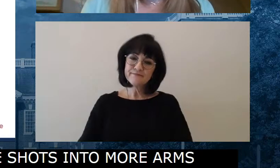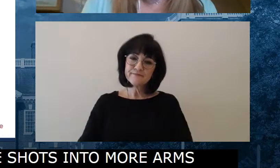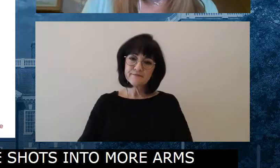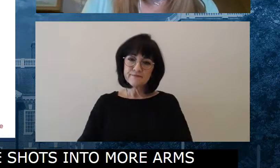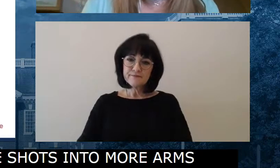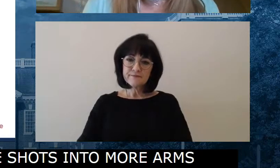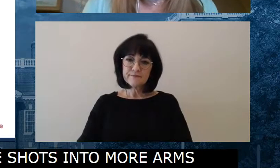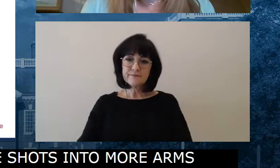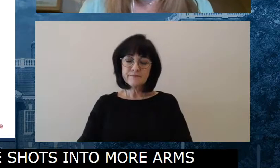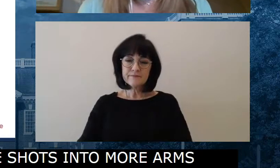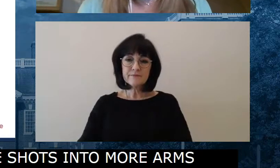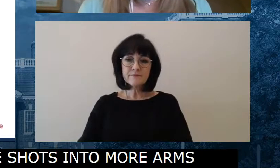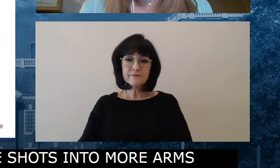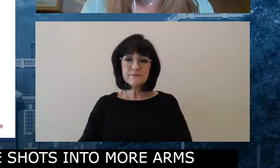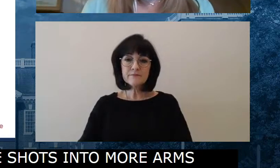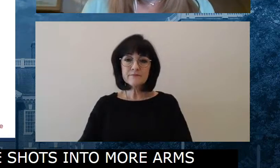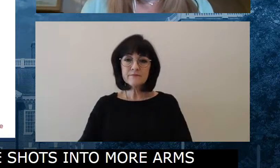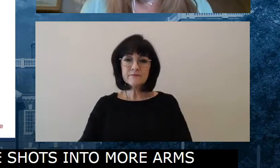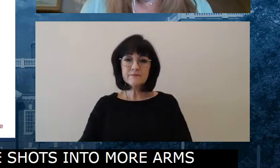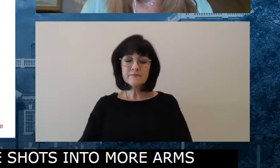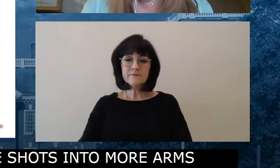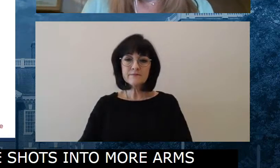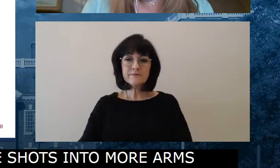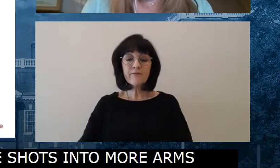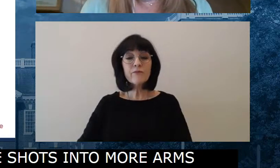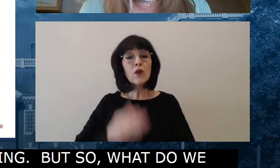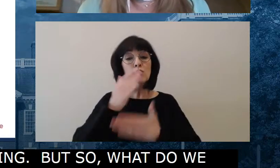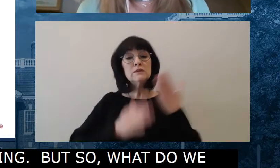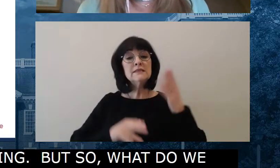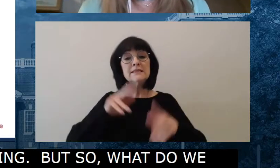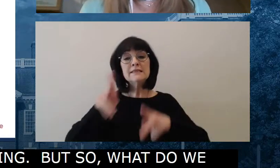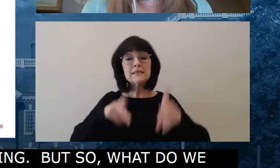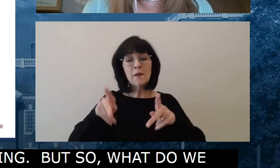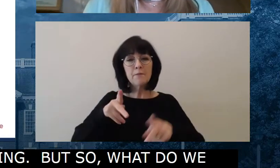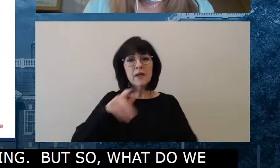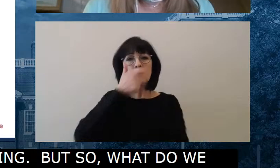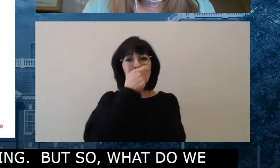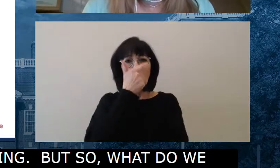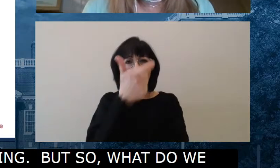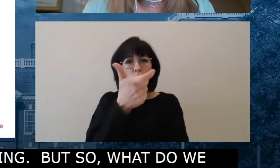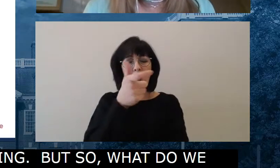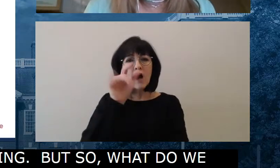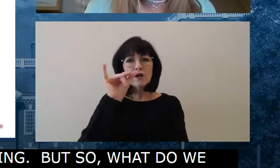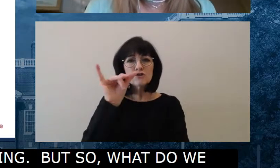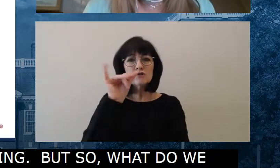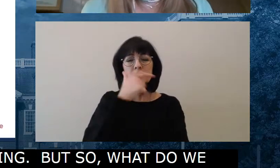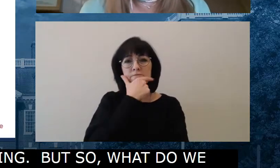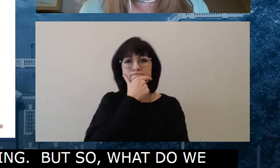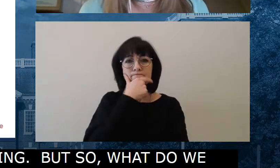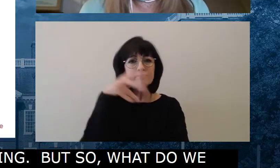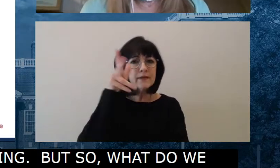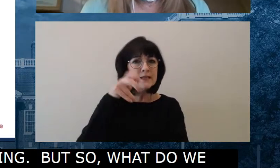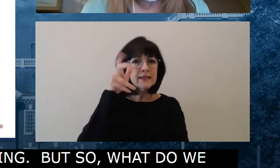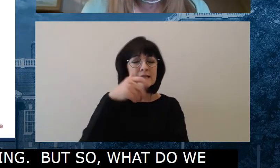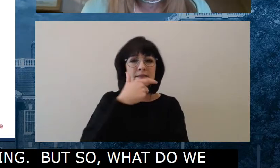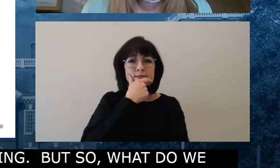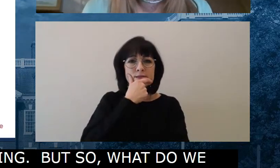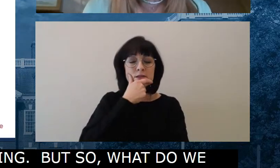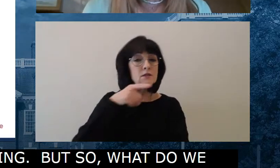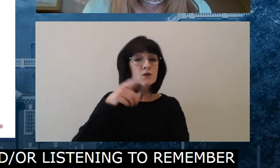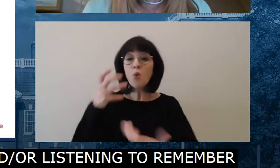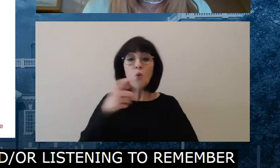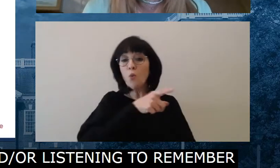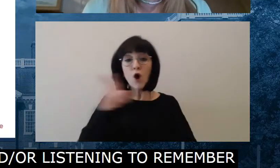we need people who are watching and or listening to remember as the bottom line here?